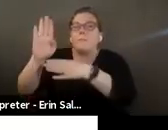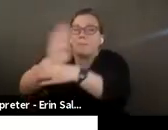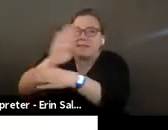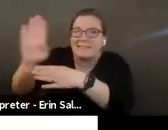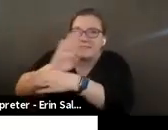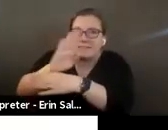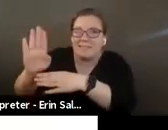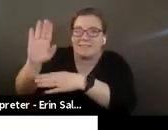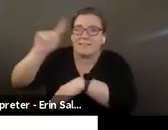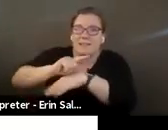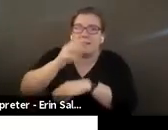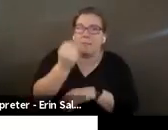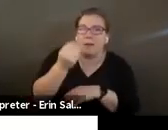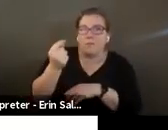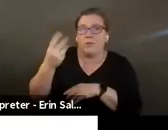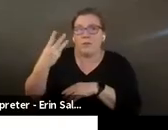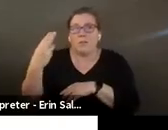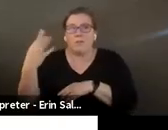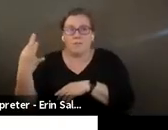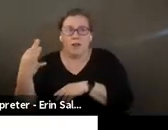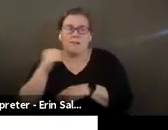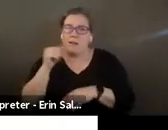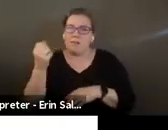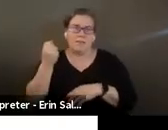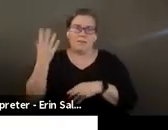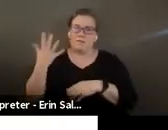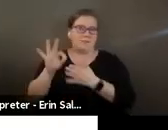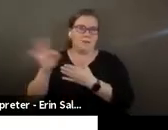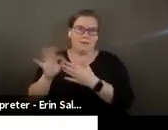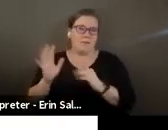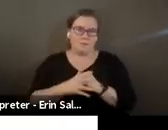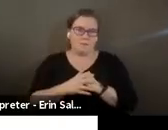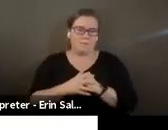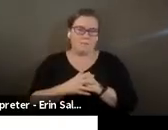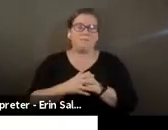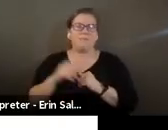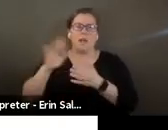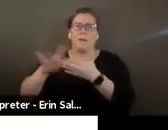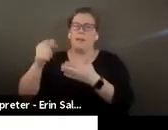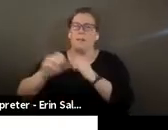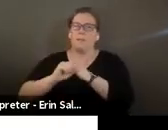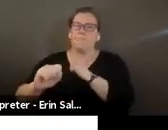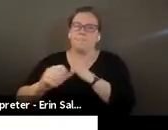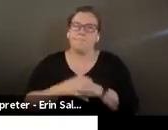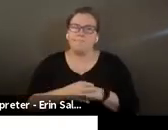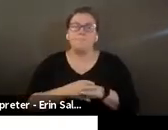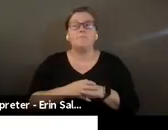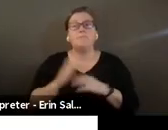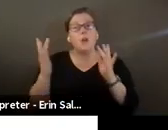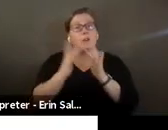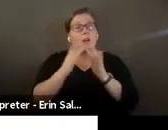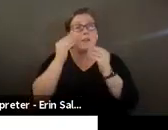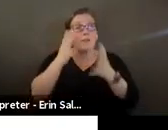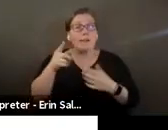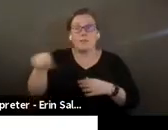business days, so that one is a little bit longer. Our contact information is on the screen, and if